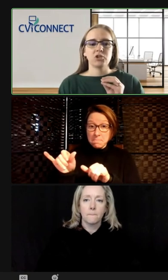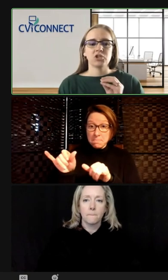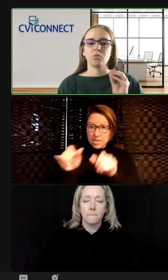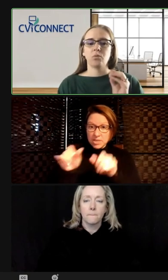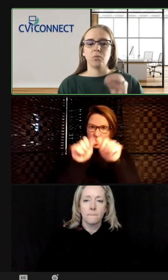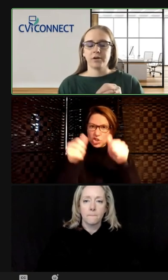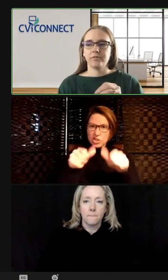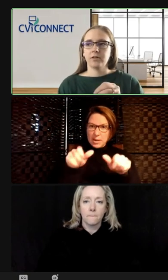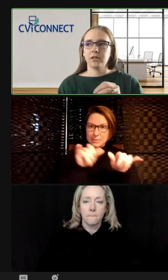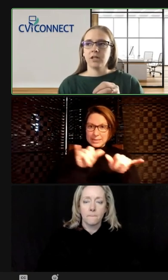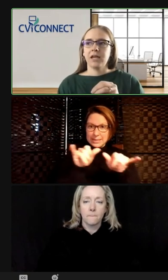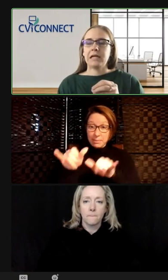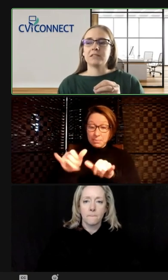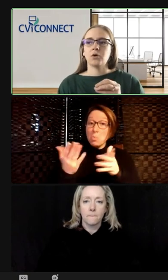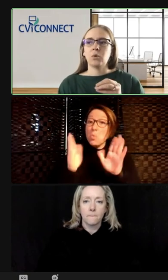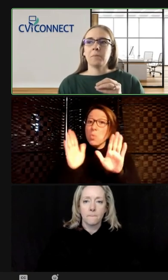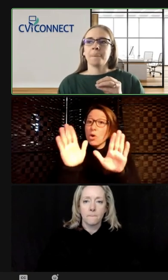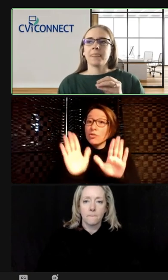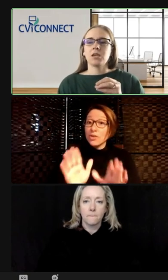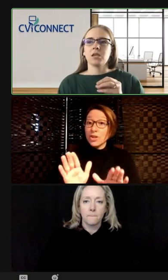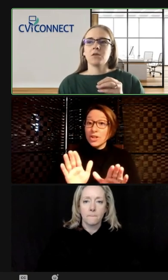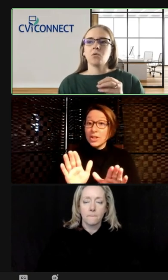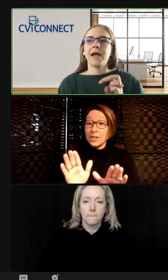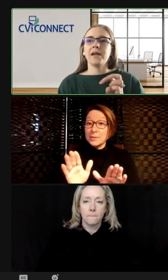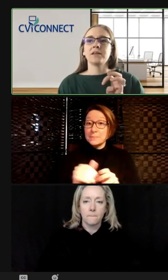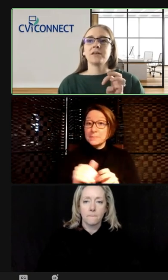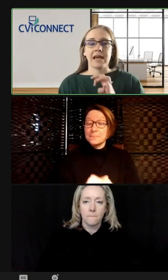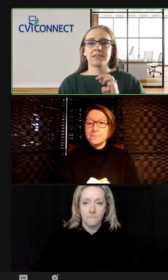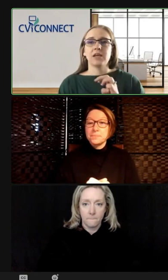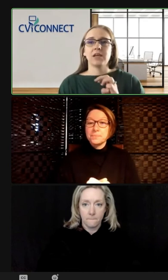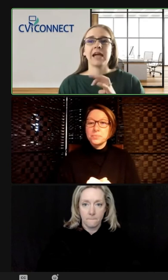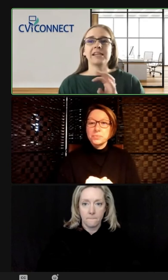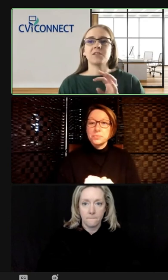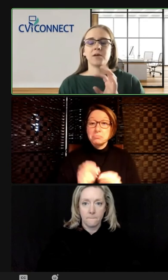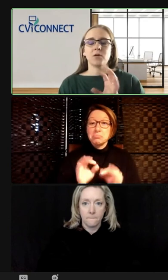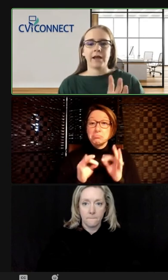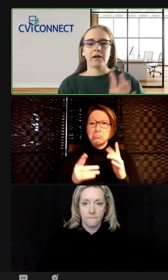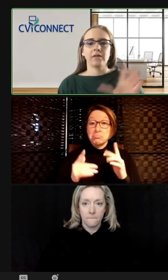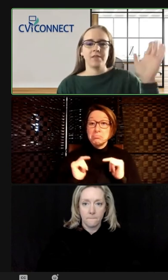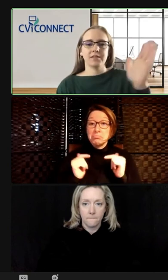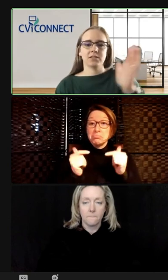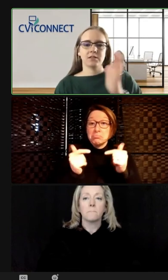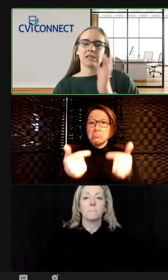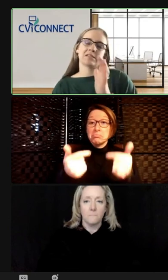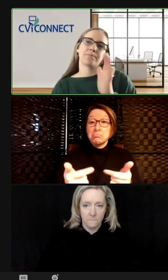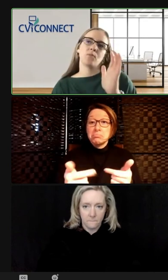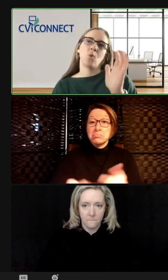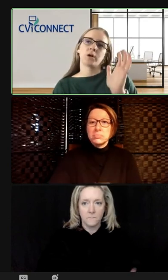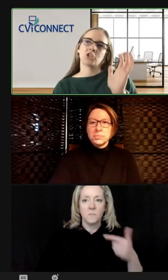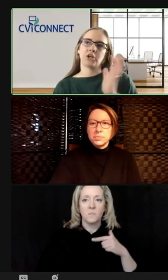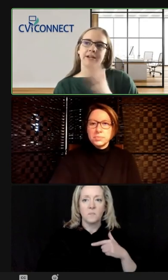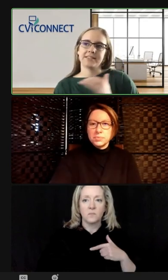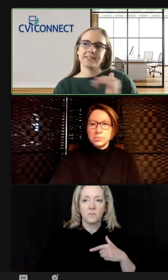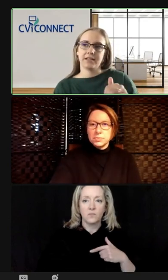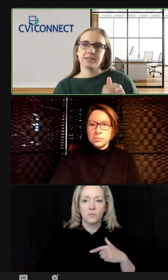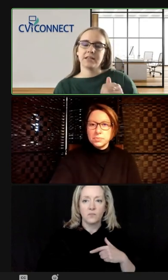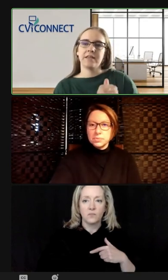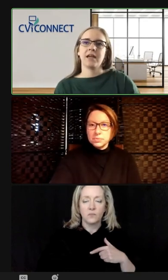same shape, which is wonderful. And so while yes, I need to be aware that this